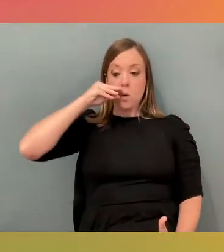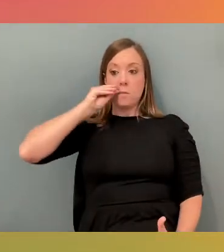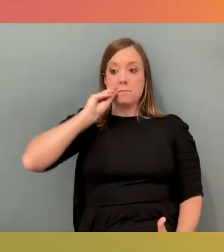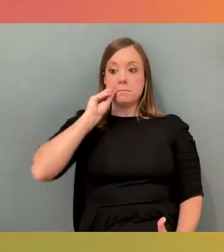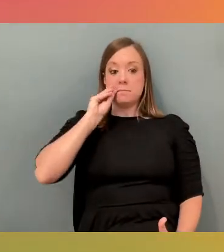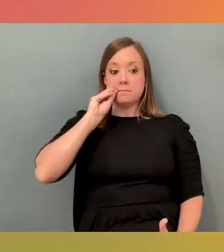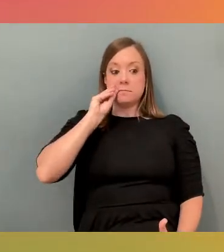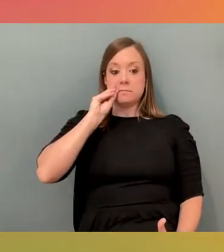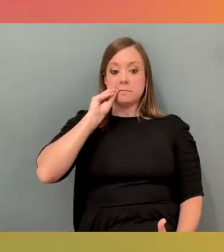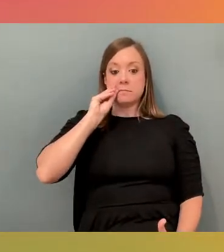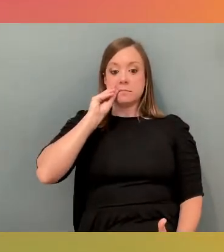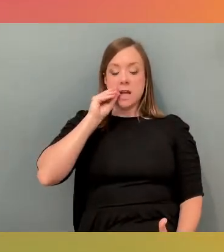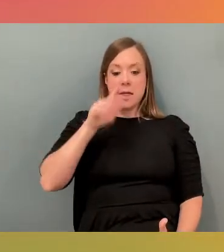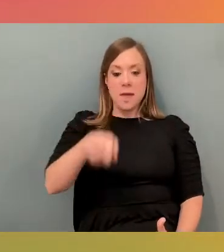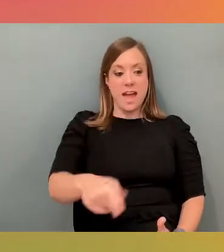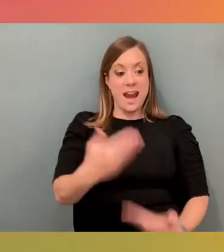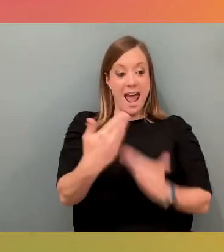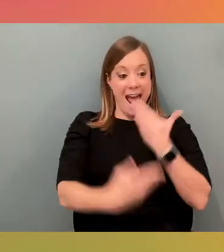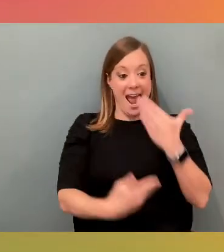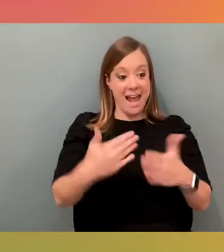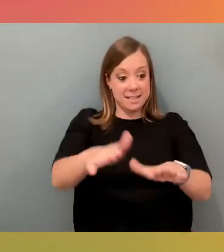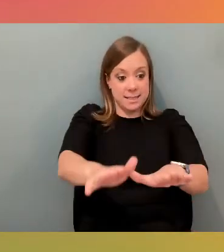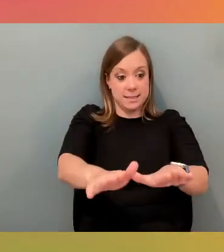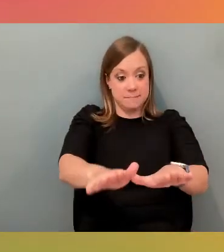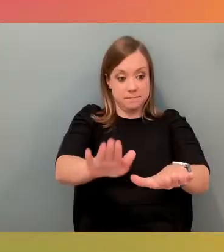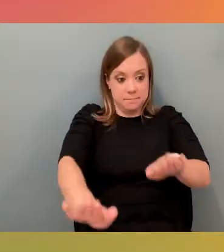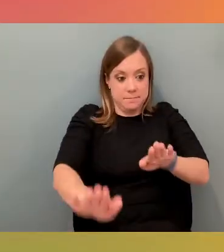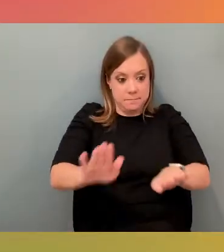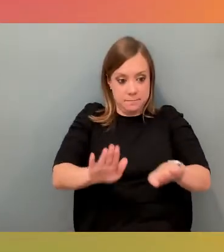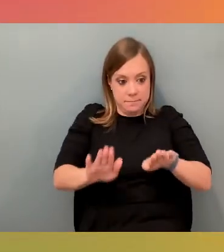And then walk your hands back towards your feet.